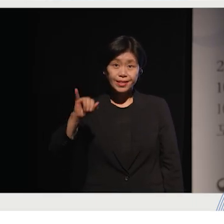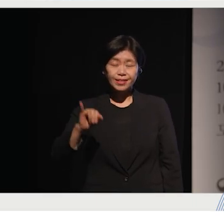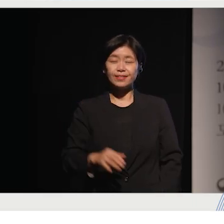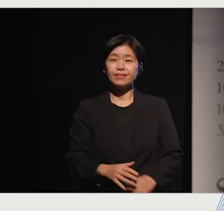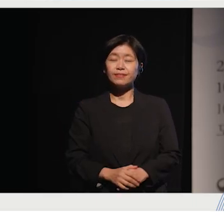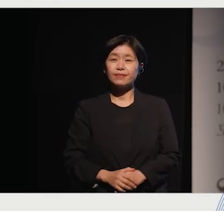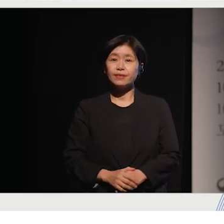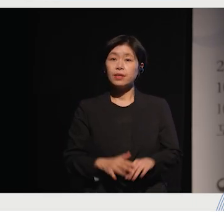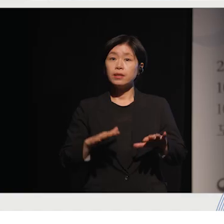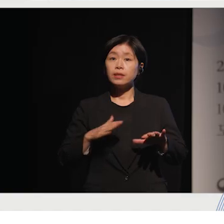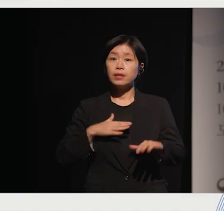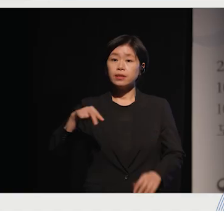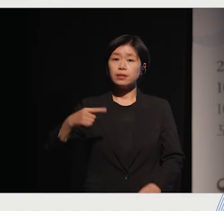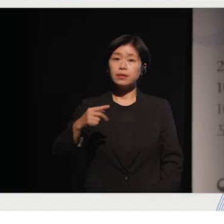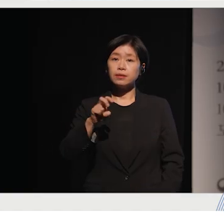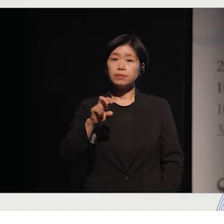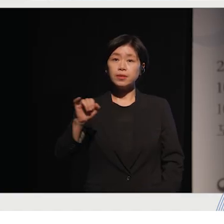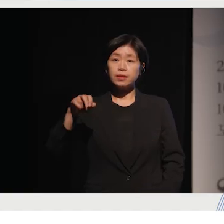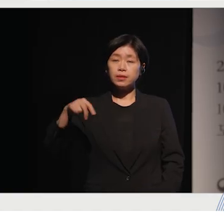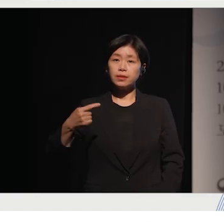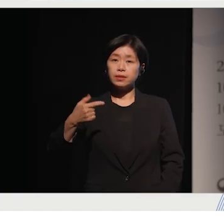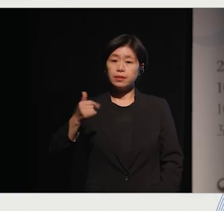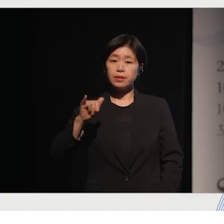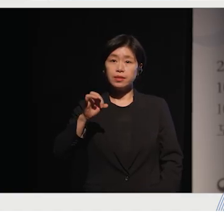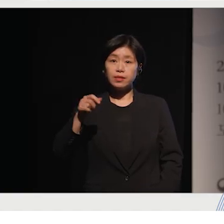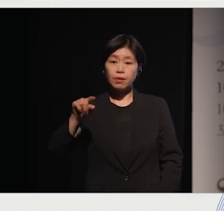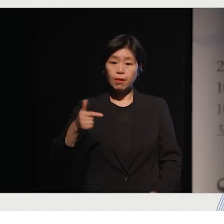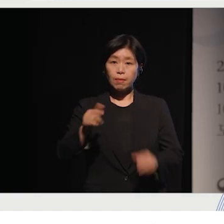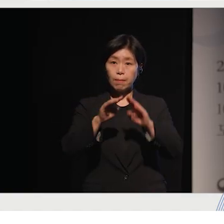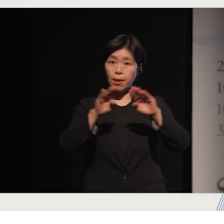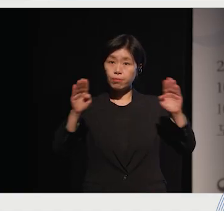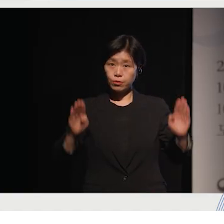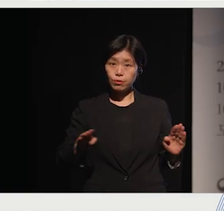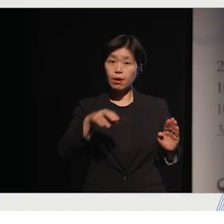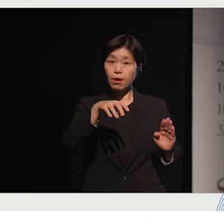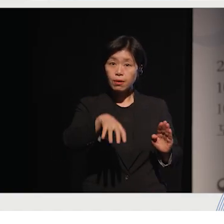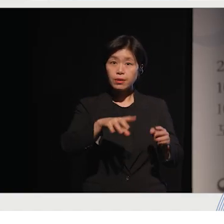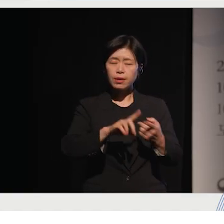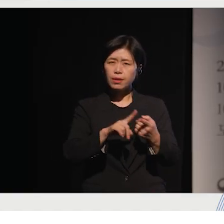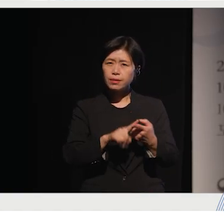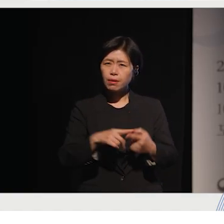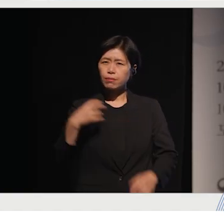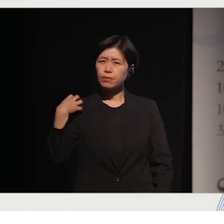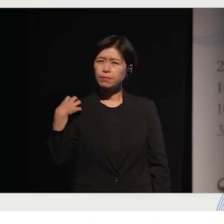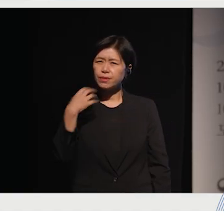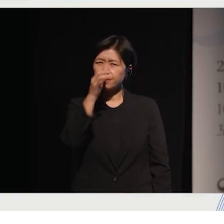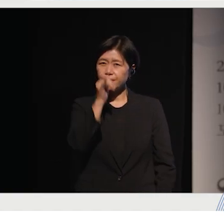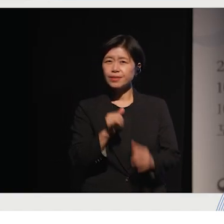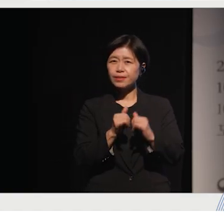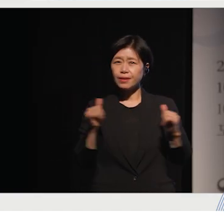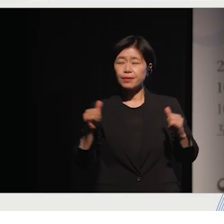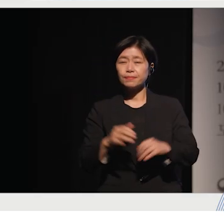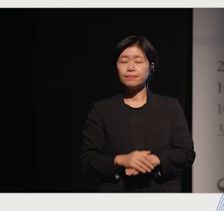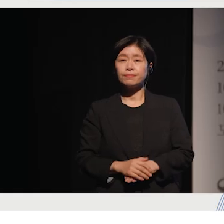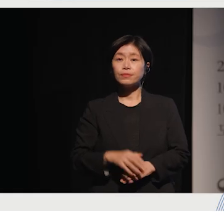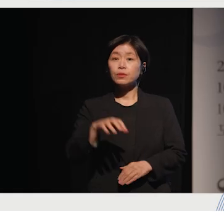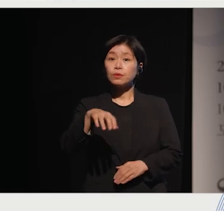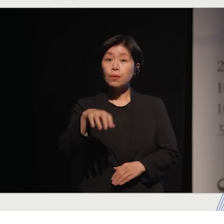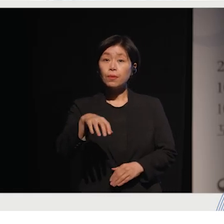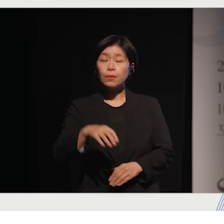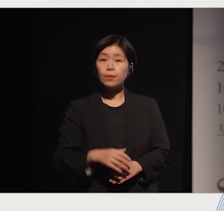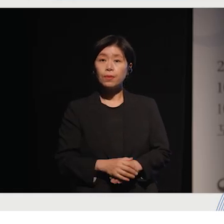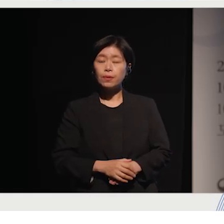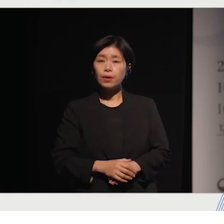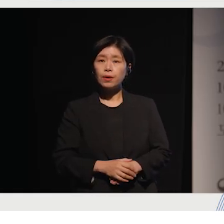in Smithsonian, which is the Central Office of Accessibility Services at the Smithsonian Institution. I'm a middle-aged